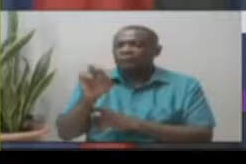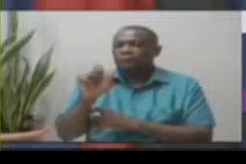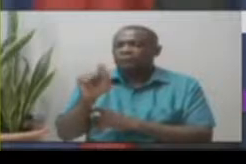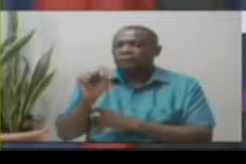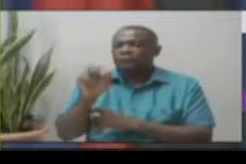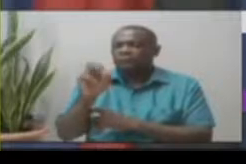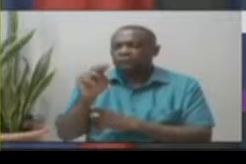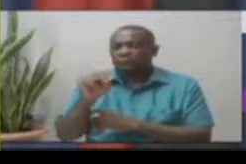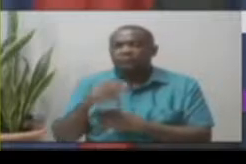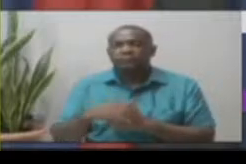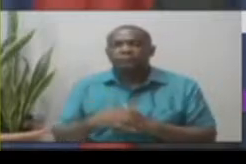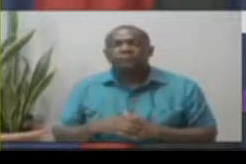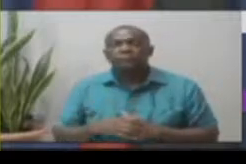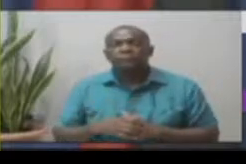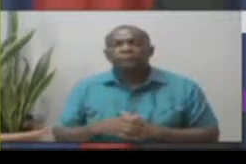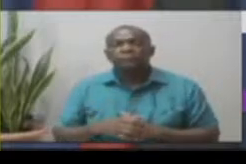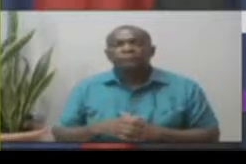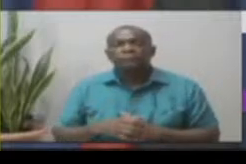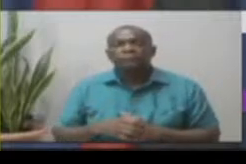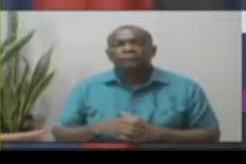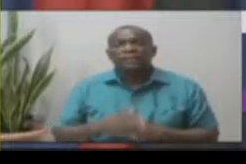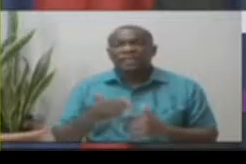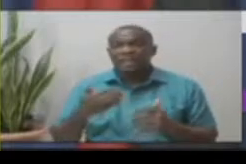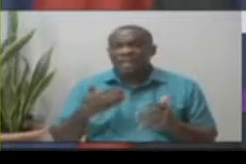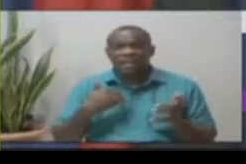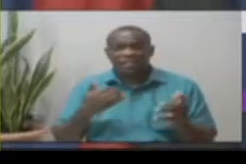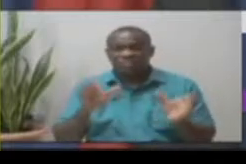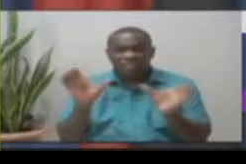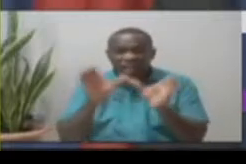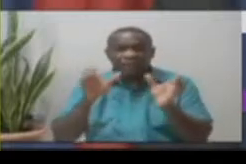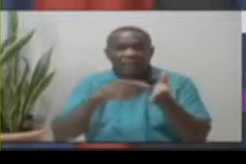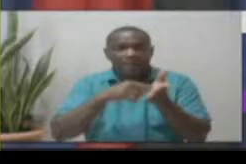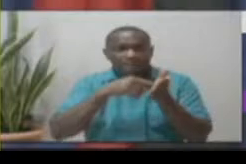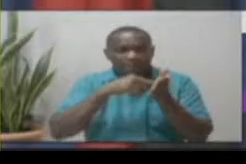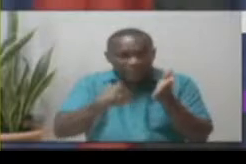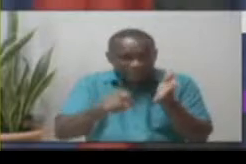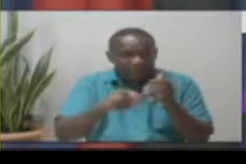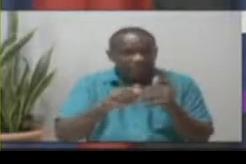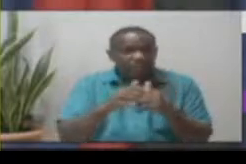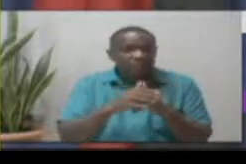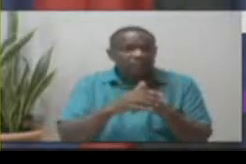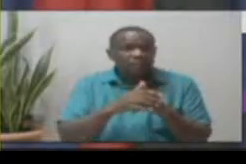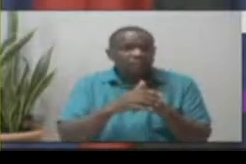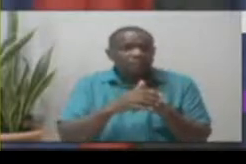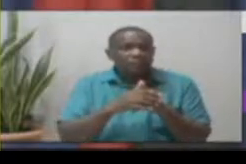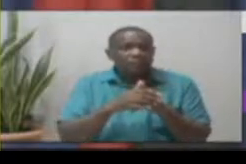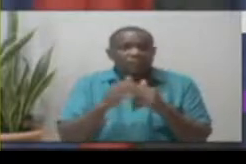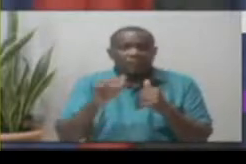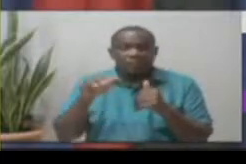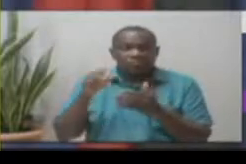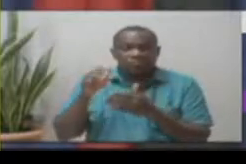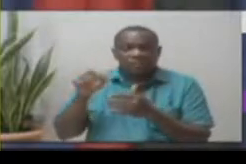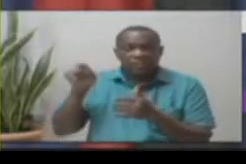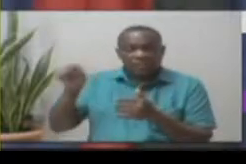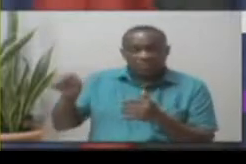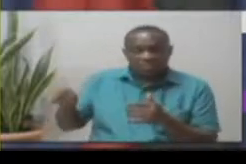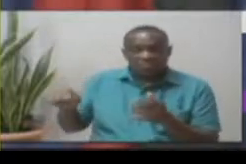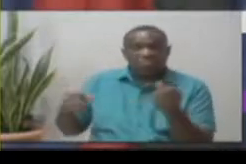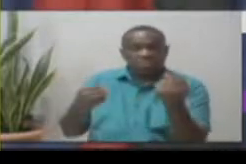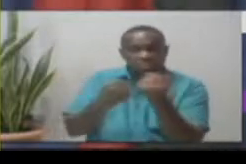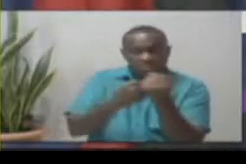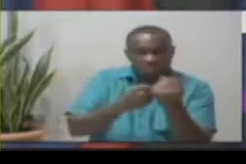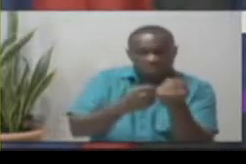who had certified payments facilitated by certain persons in this country to the tune